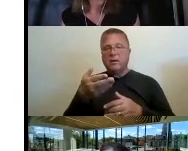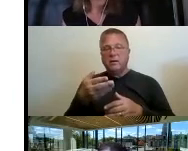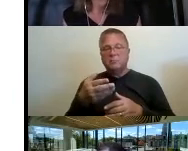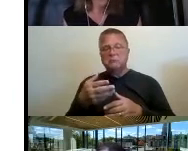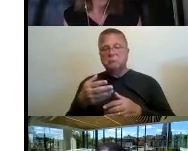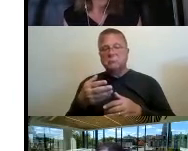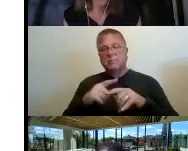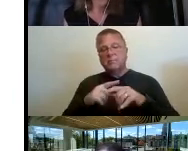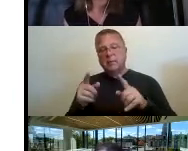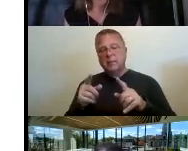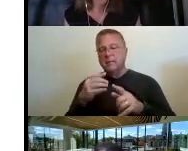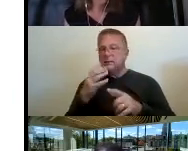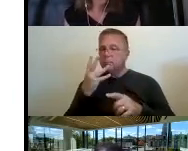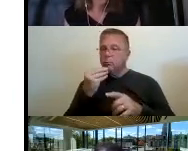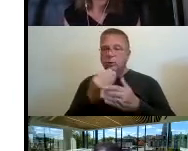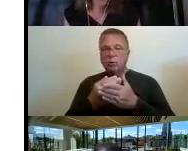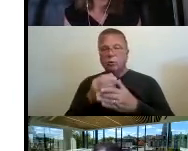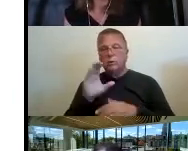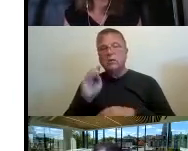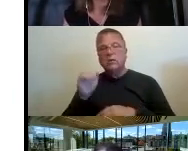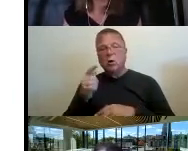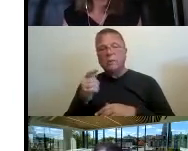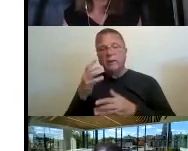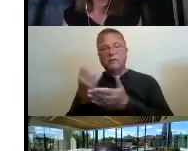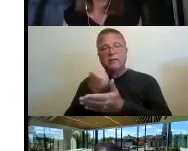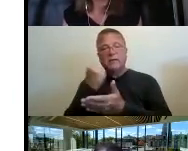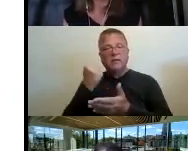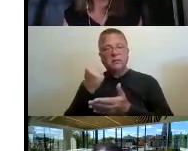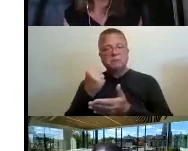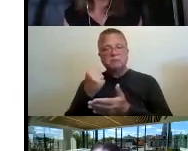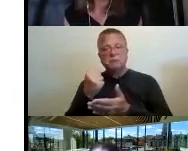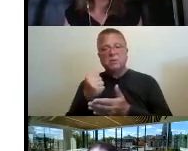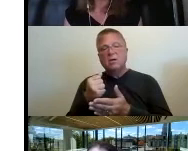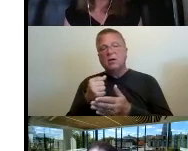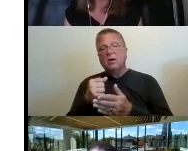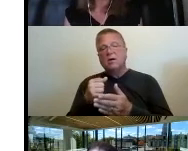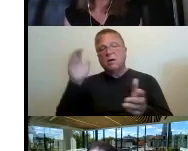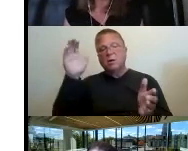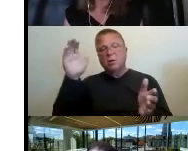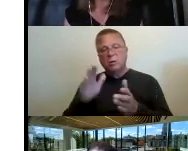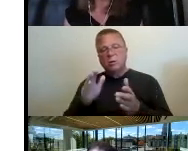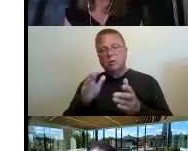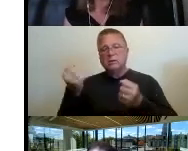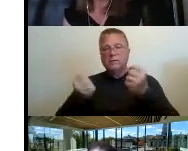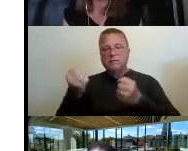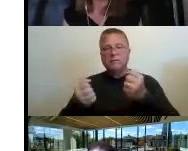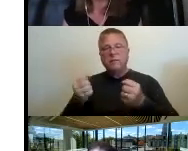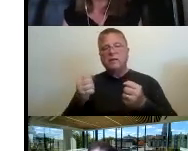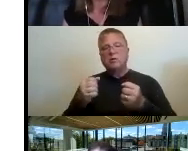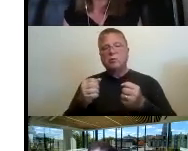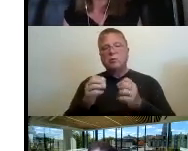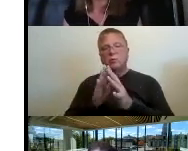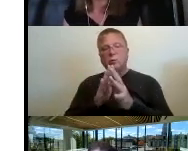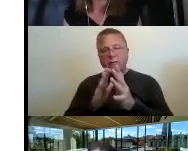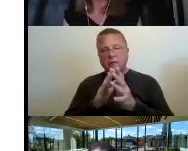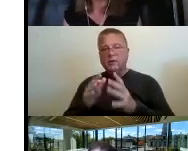of some pretty good traffic calming. They get the advantage of vehicle volume reductions. So, you know, you're lowering